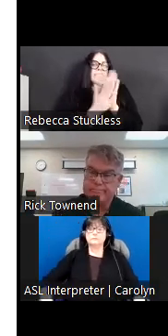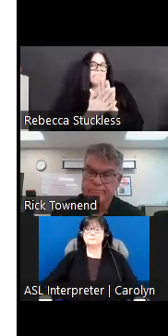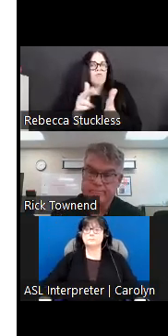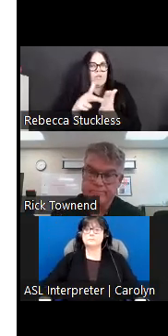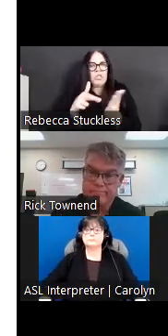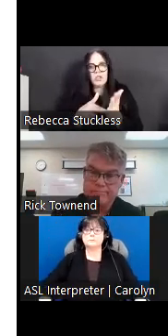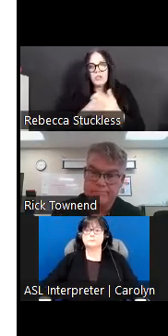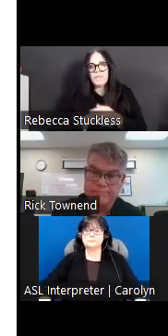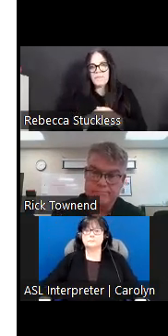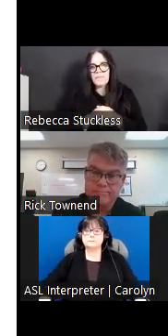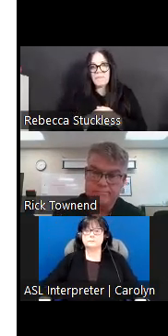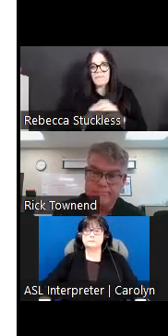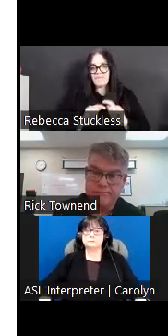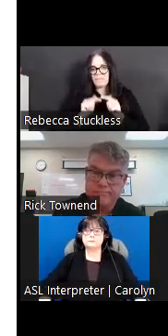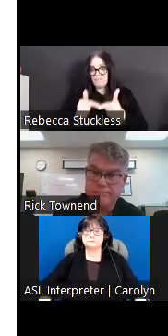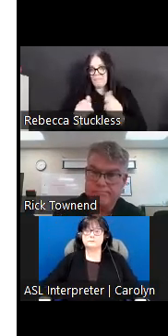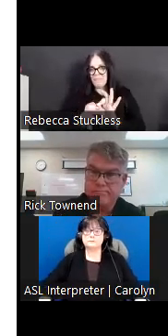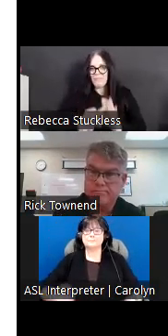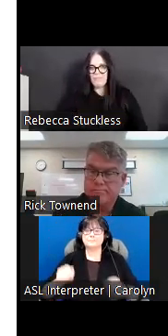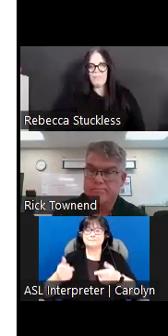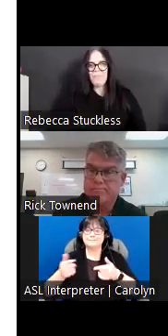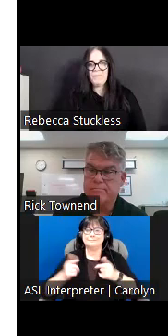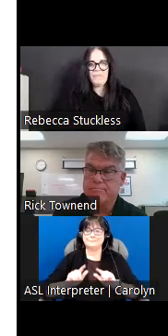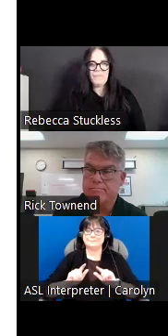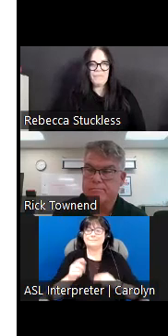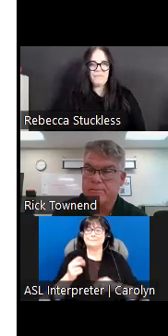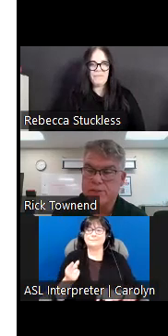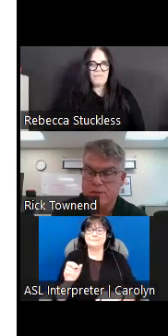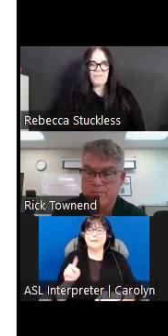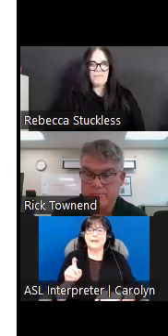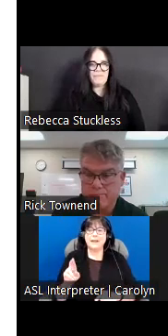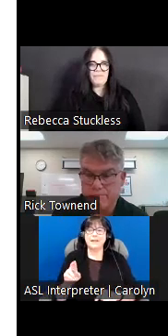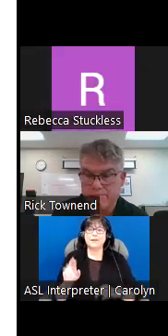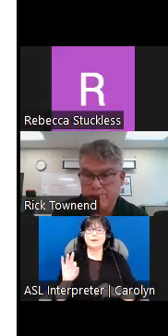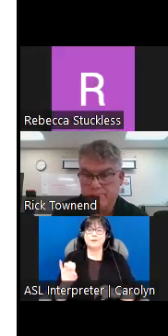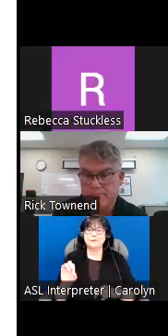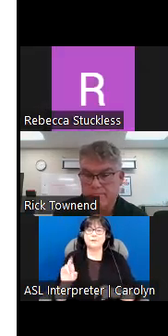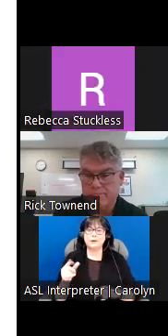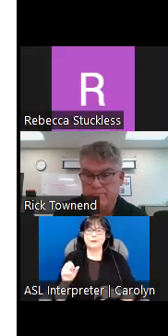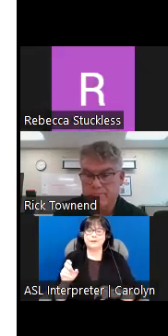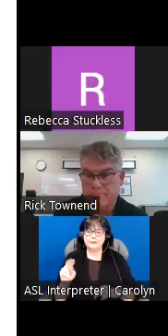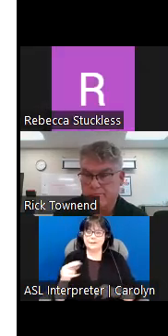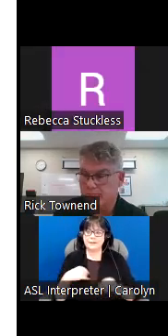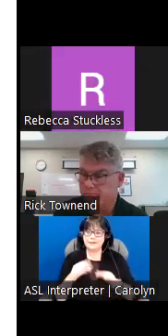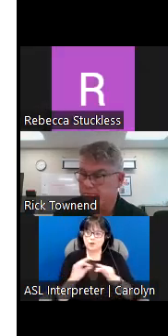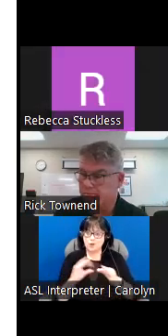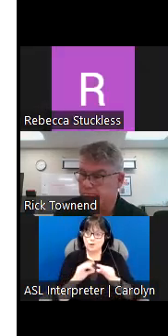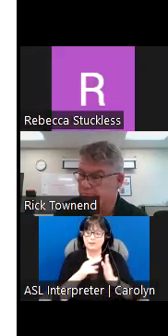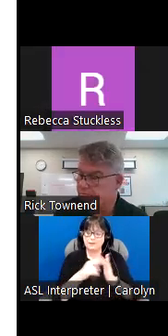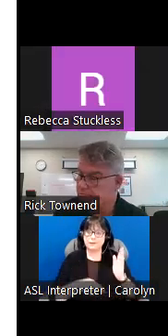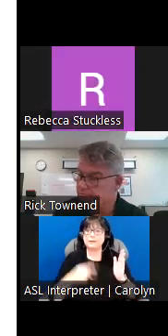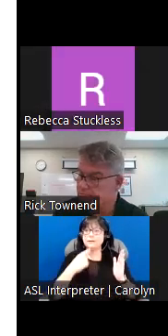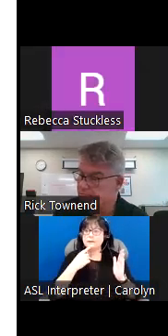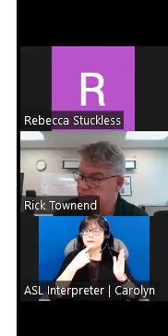Okay, there's a comment from Heather Ferguson. I'll just read it out loud so it's Sure. on the transcript. The in-house tools